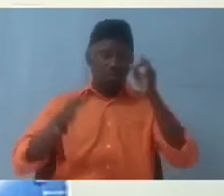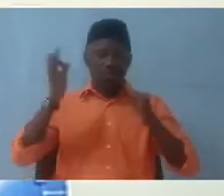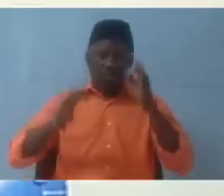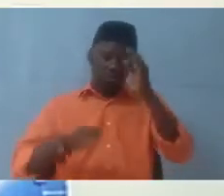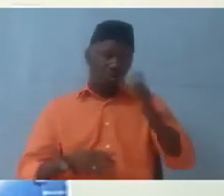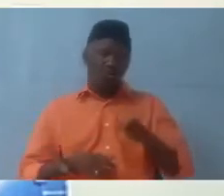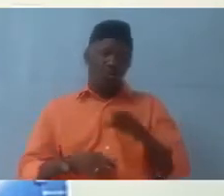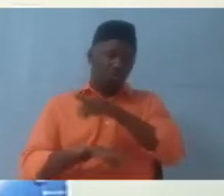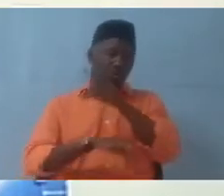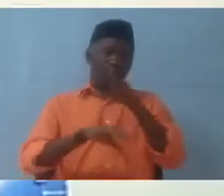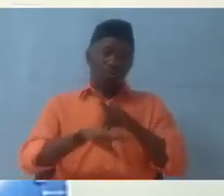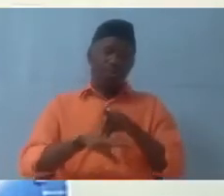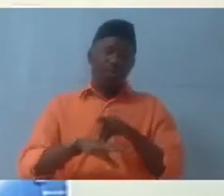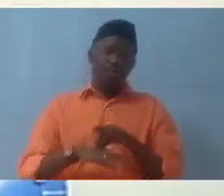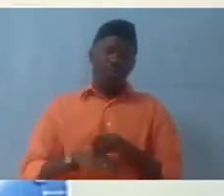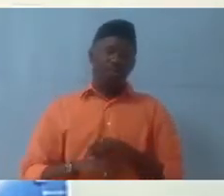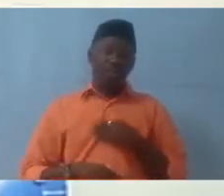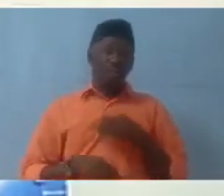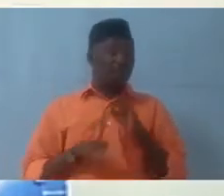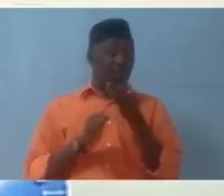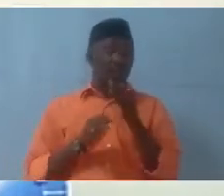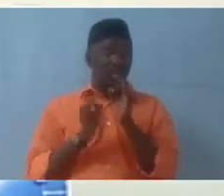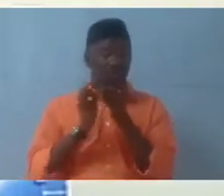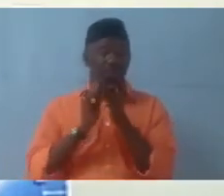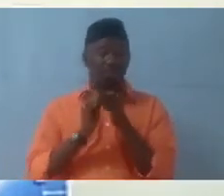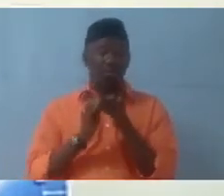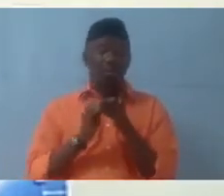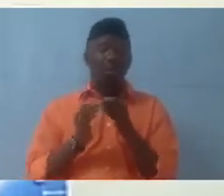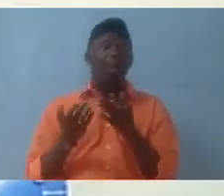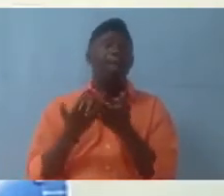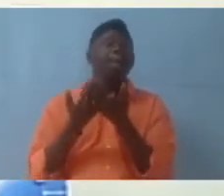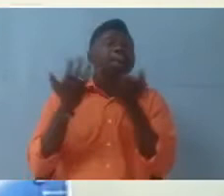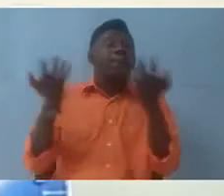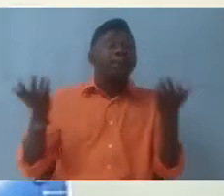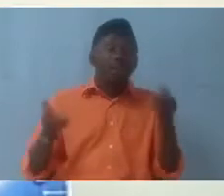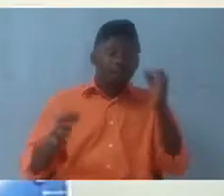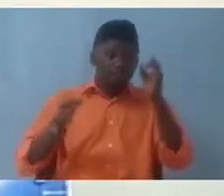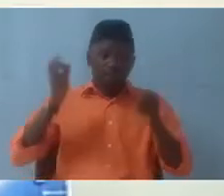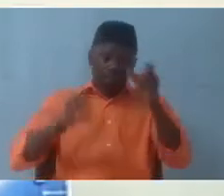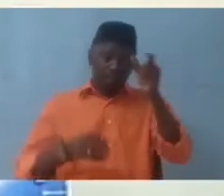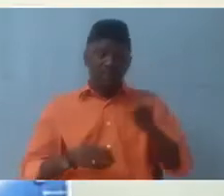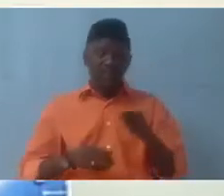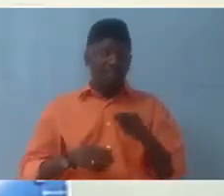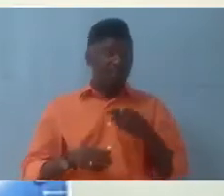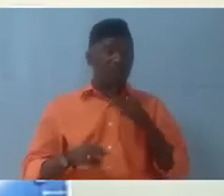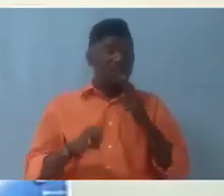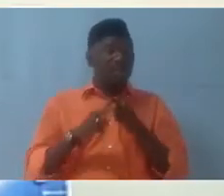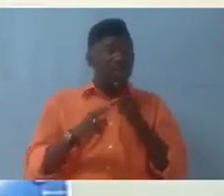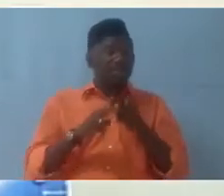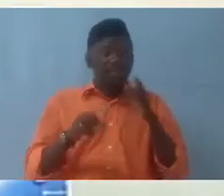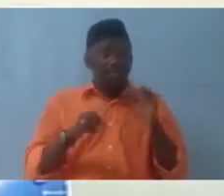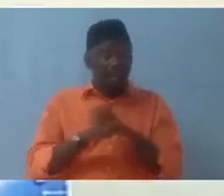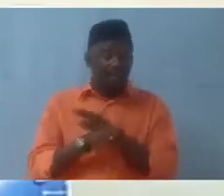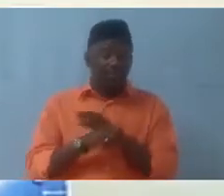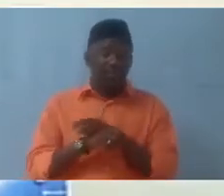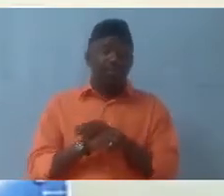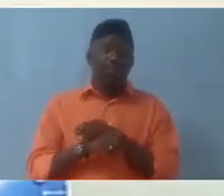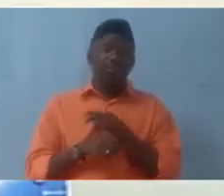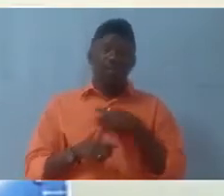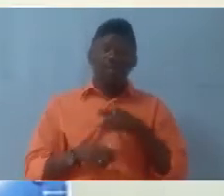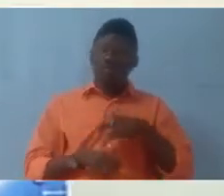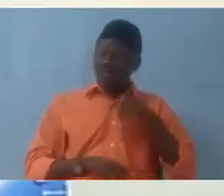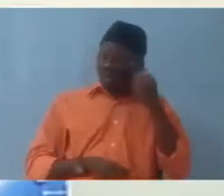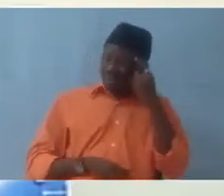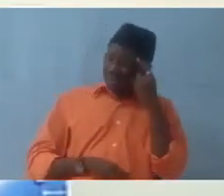that most magistrates have been careful very careful of the decisions that they take in court especially when they feel that it attracts